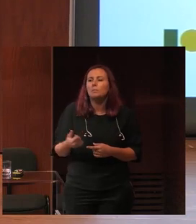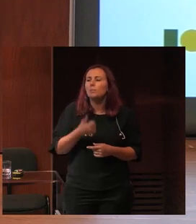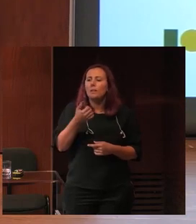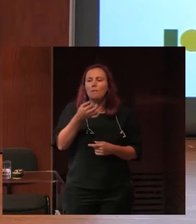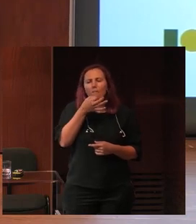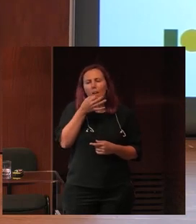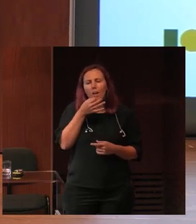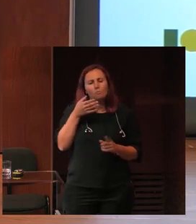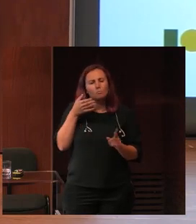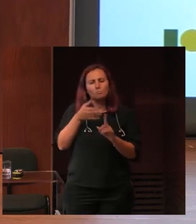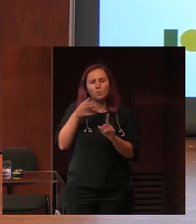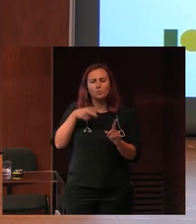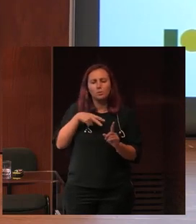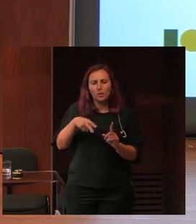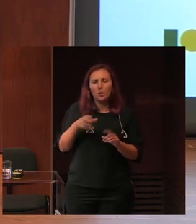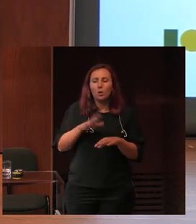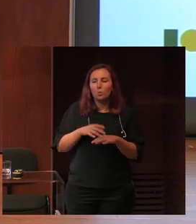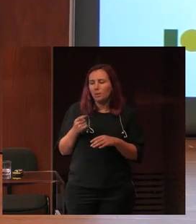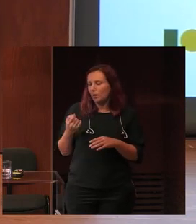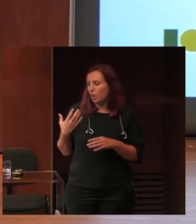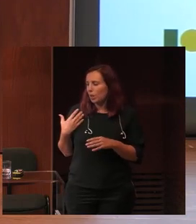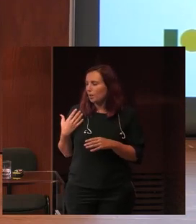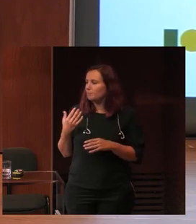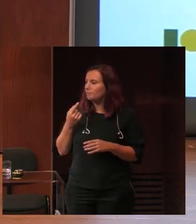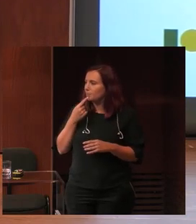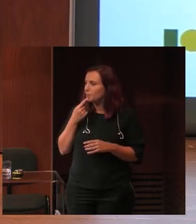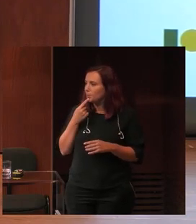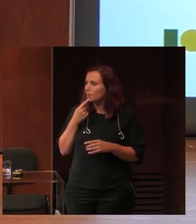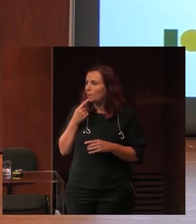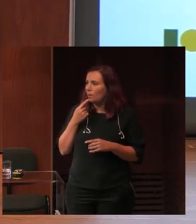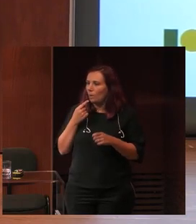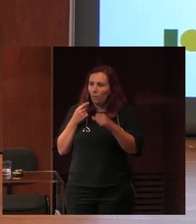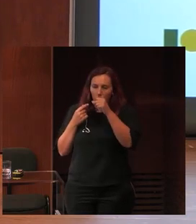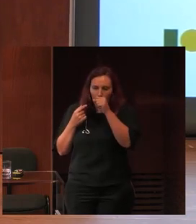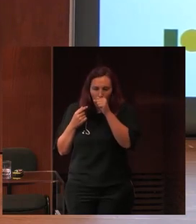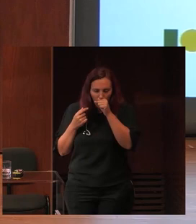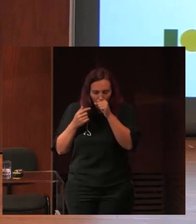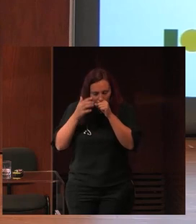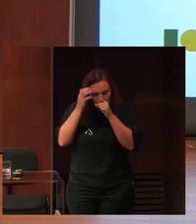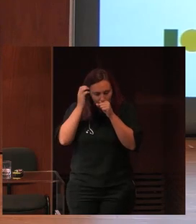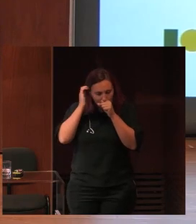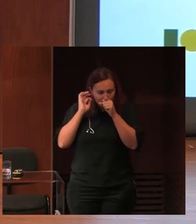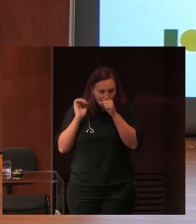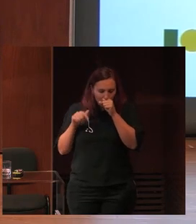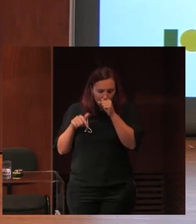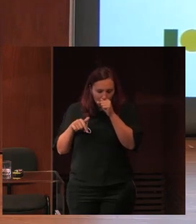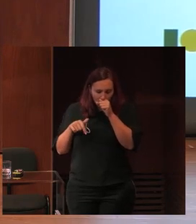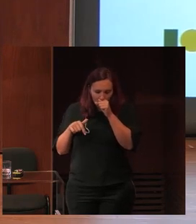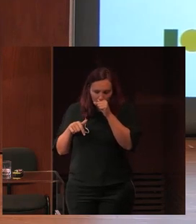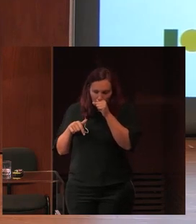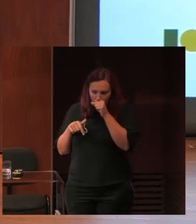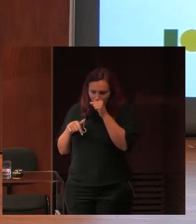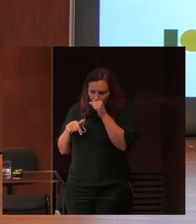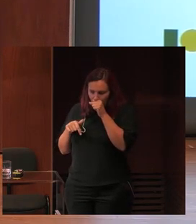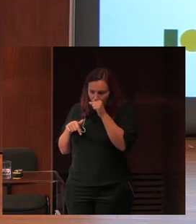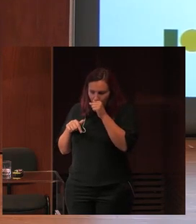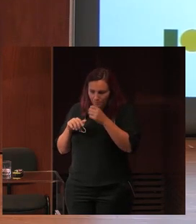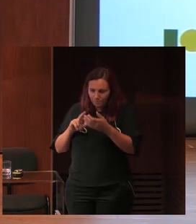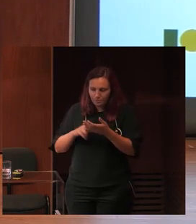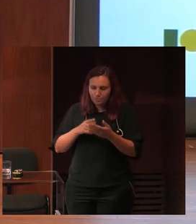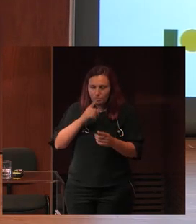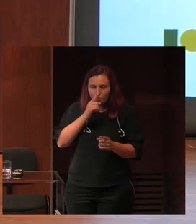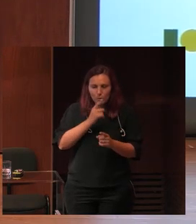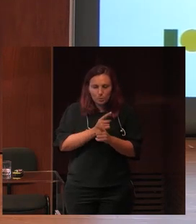em português, mas como eu percebi que quase ninguém pôs os headphones para a tradução